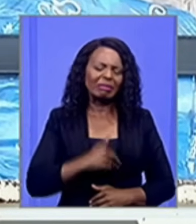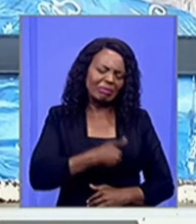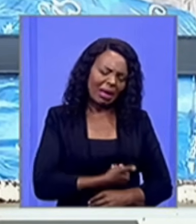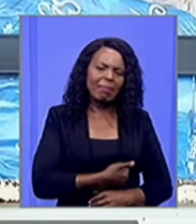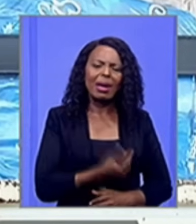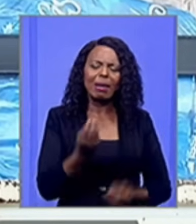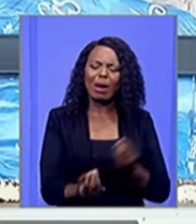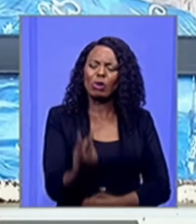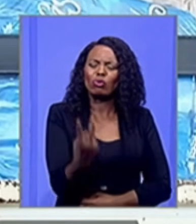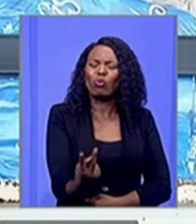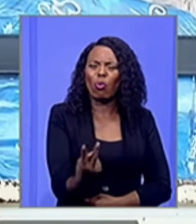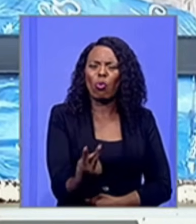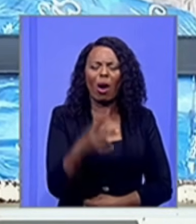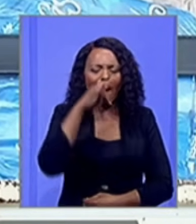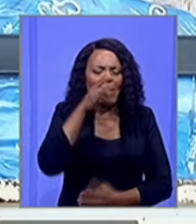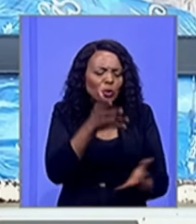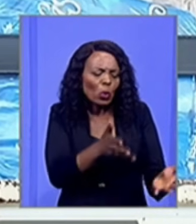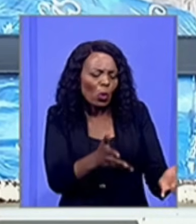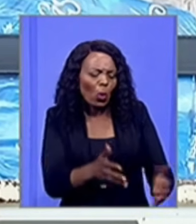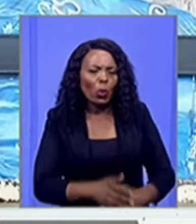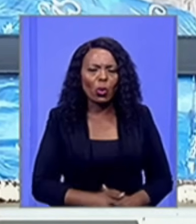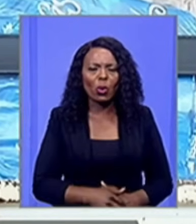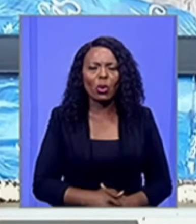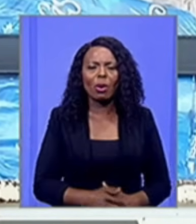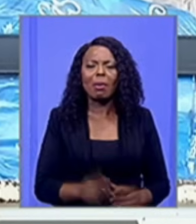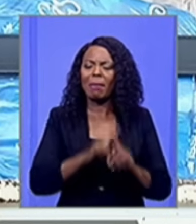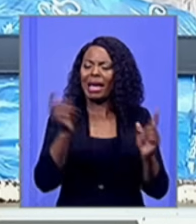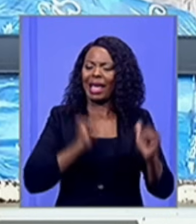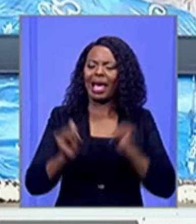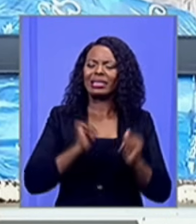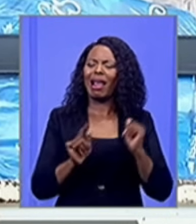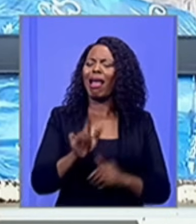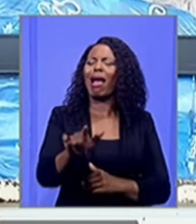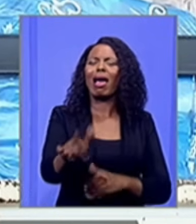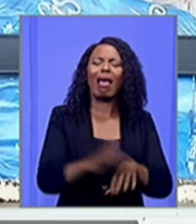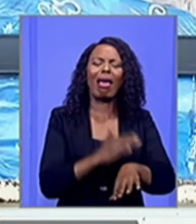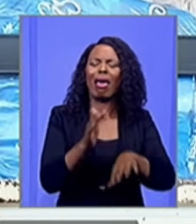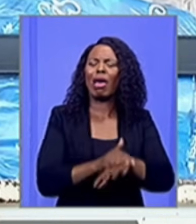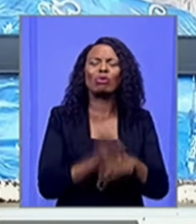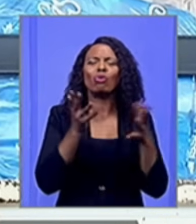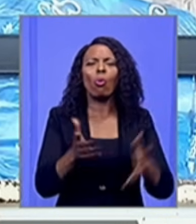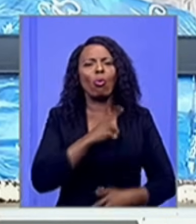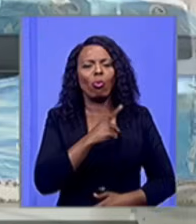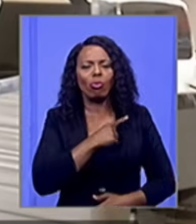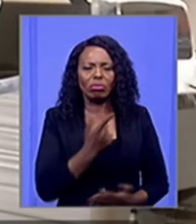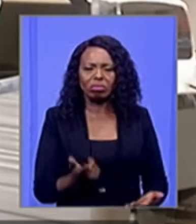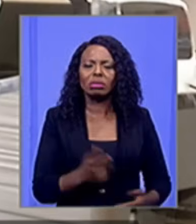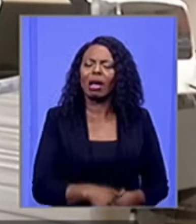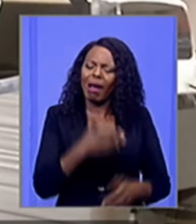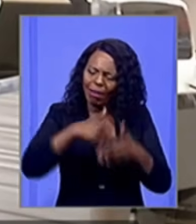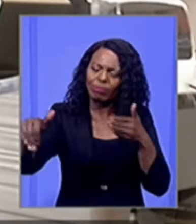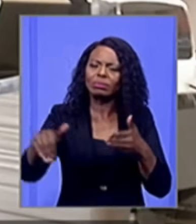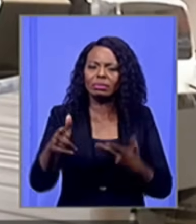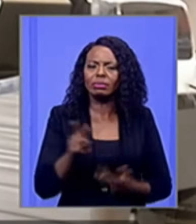ba bakananyana before ho ka itwa wa nkwa mehato ena e nkuweng enana ya hore ho etswe bosheba hore batho ana ba tswe. Lefapha